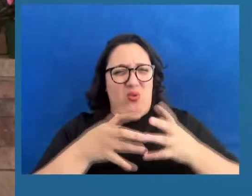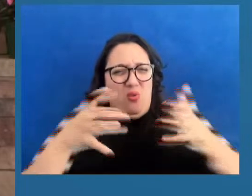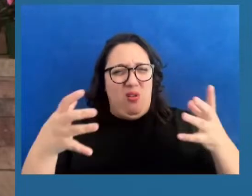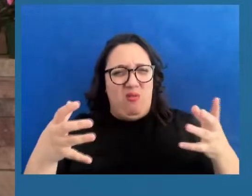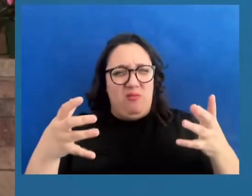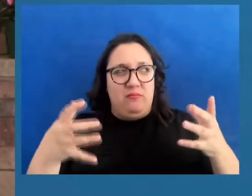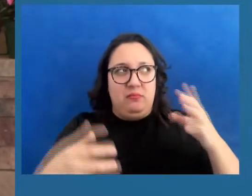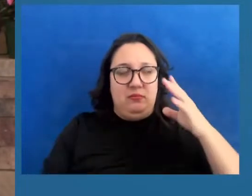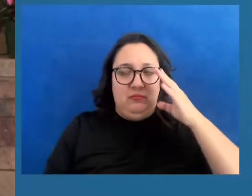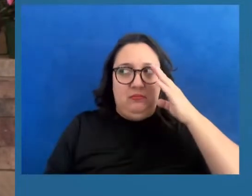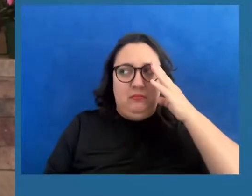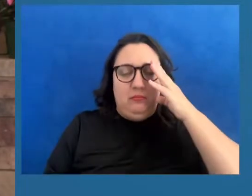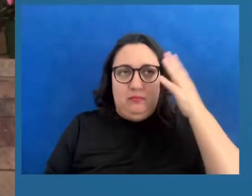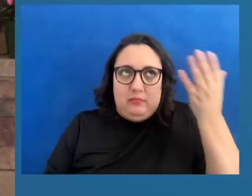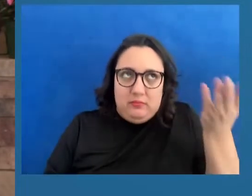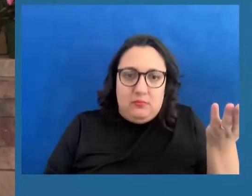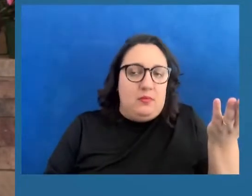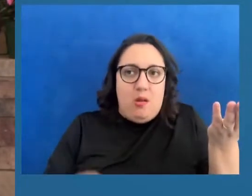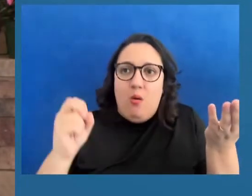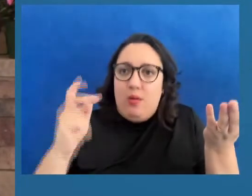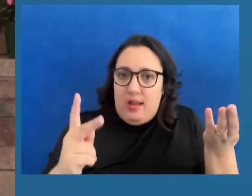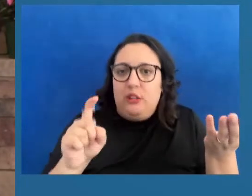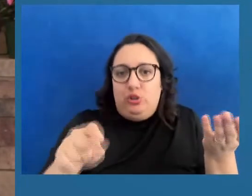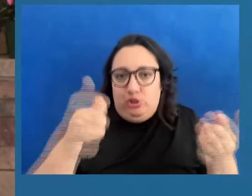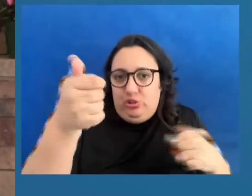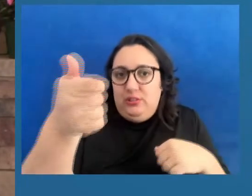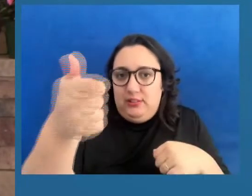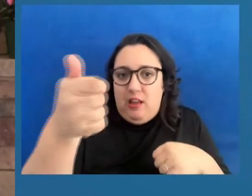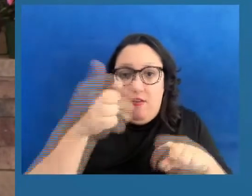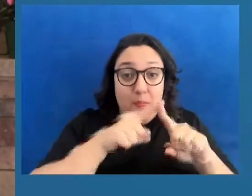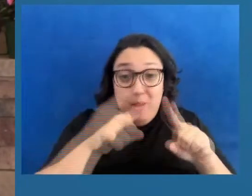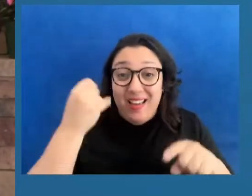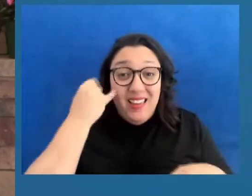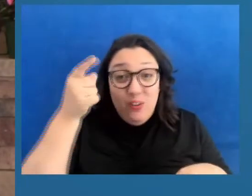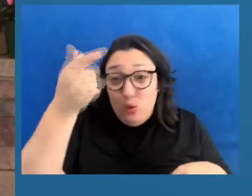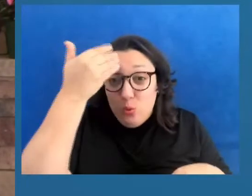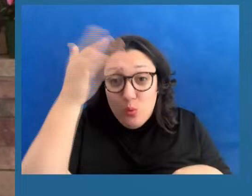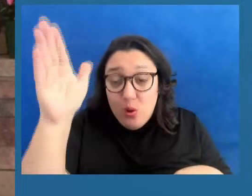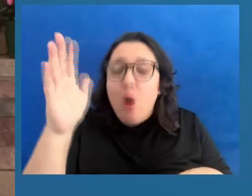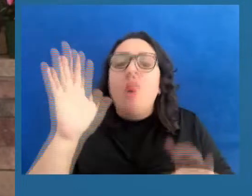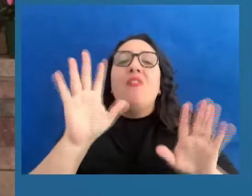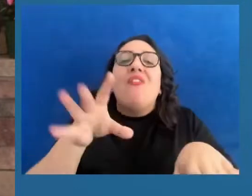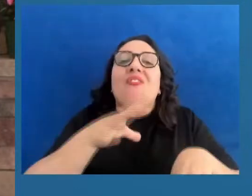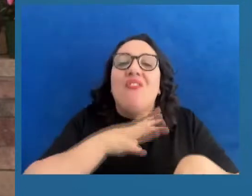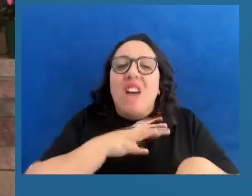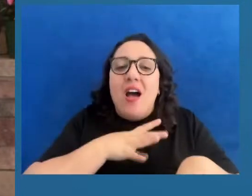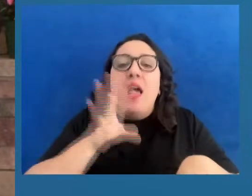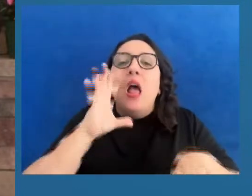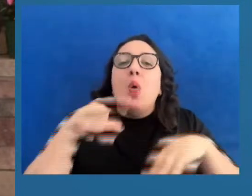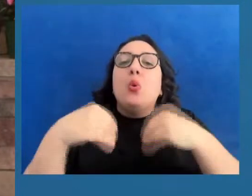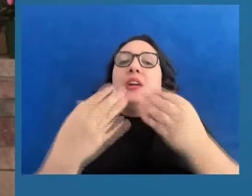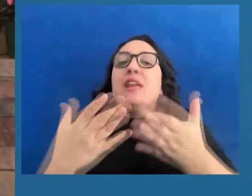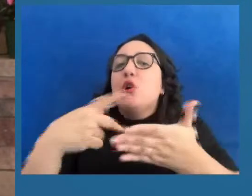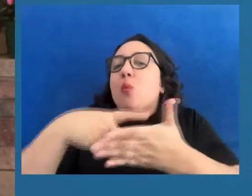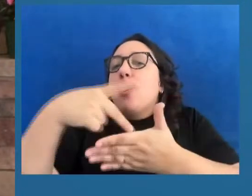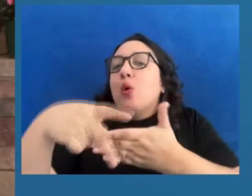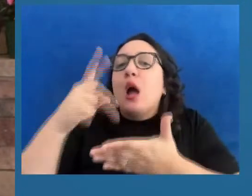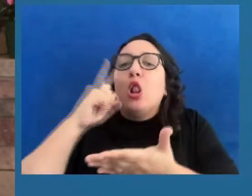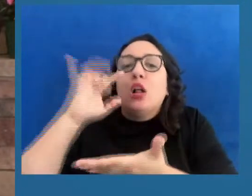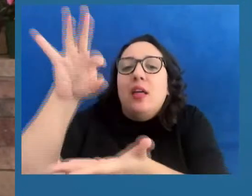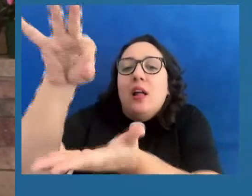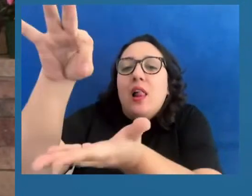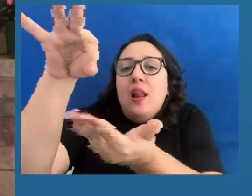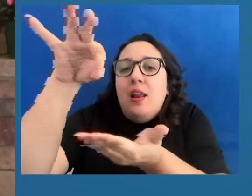grow on your own, but if you don't know to do this, then I'll put incentives out there. I will make it easier for you to be able to grow and